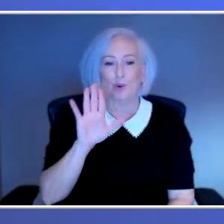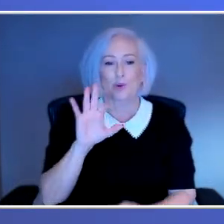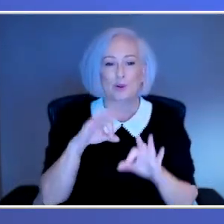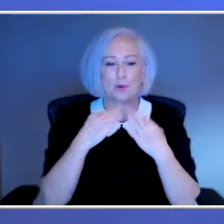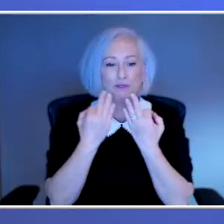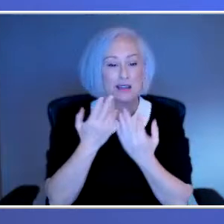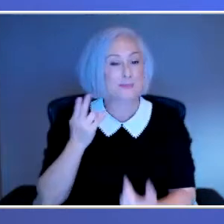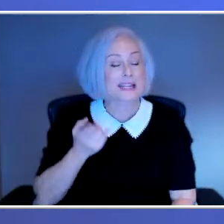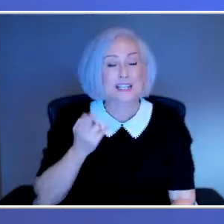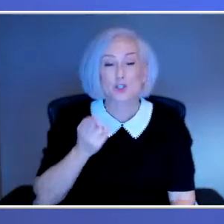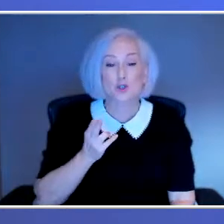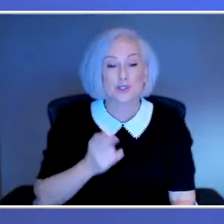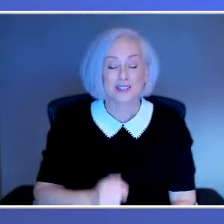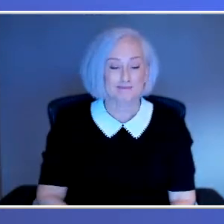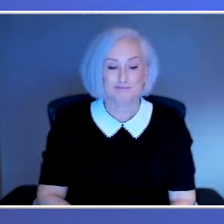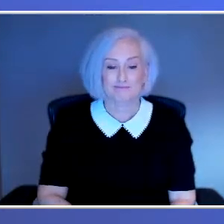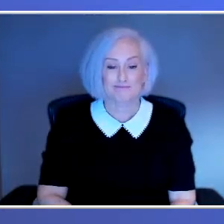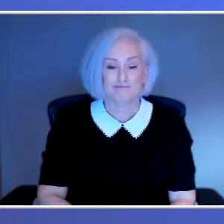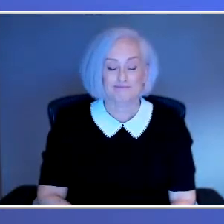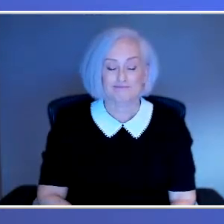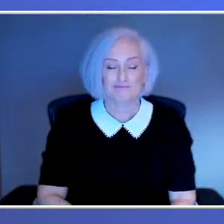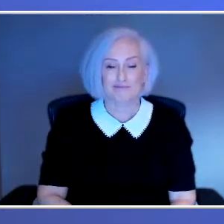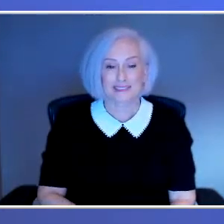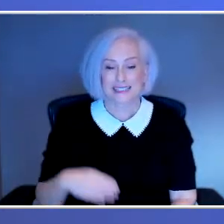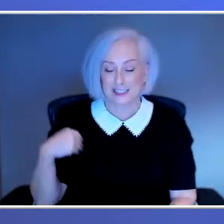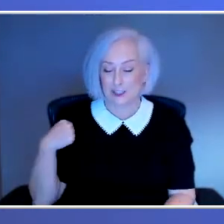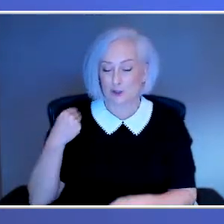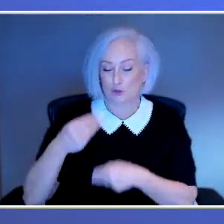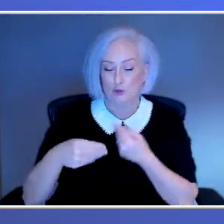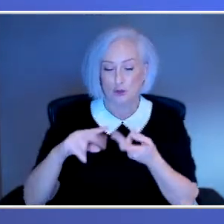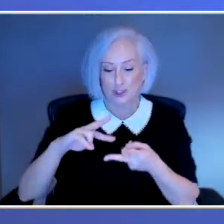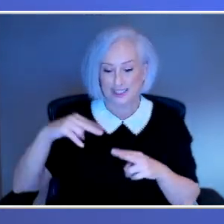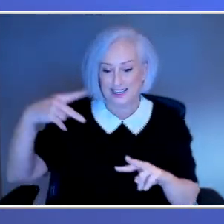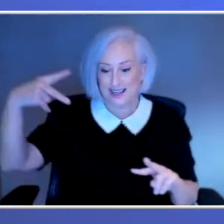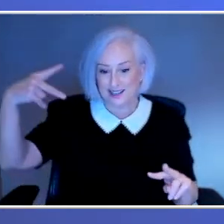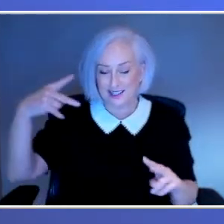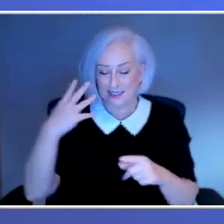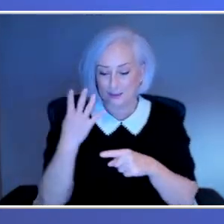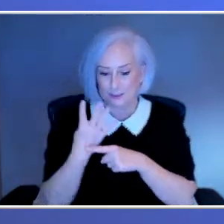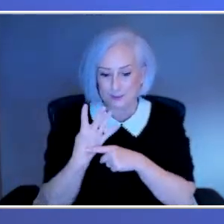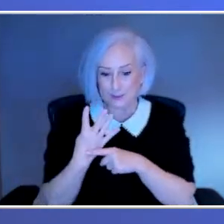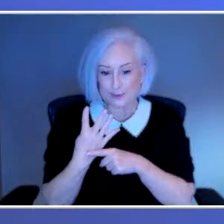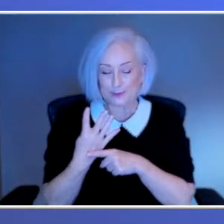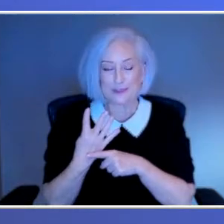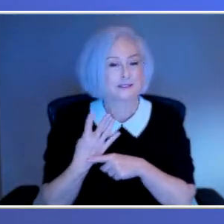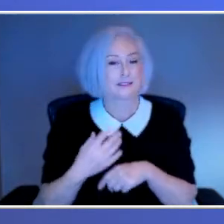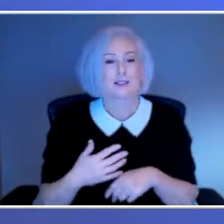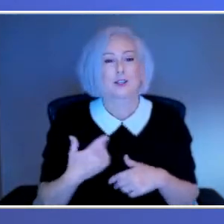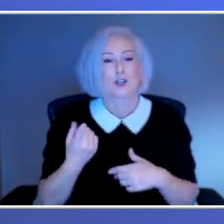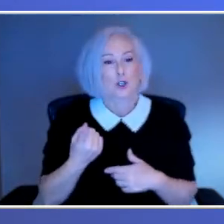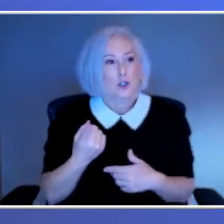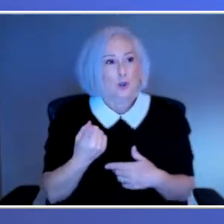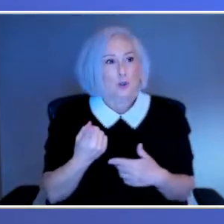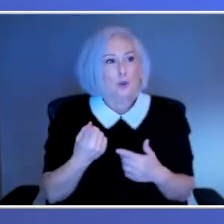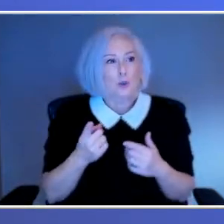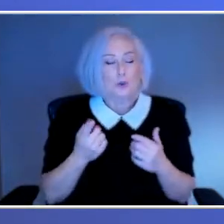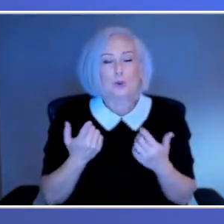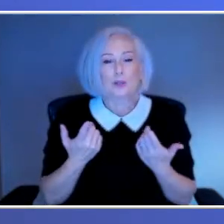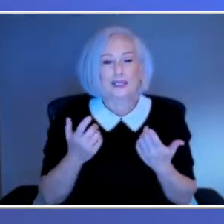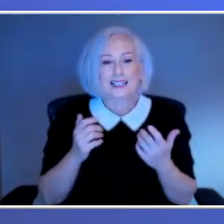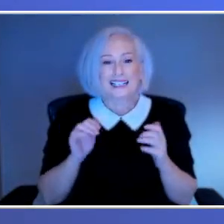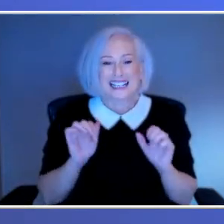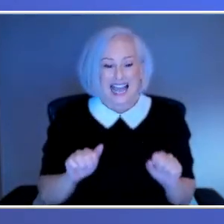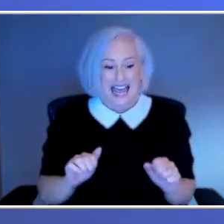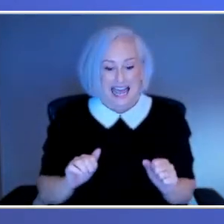mean, genetics, we've come into a world now where you can go, it's easier now than it was